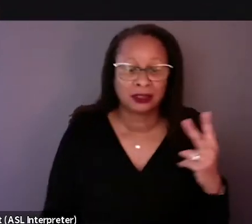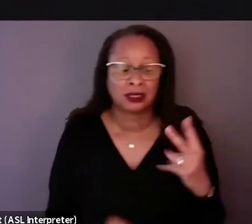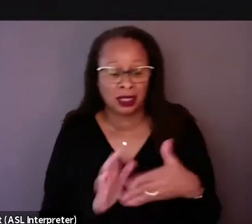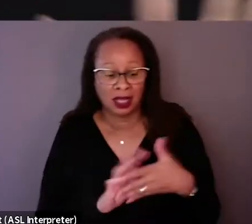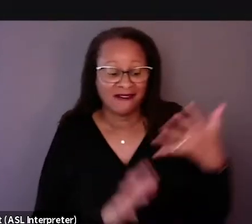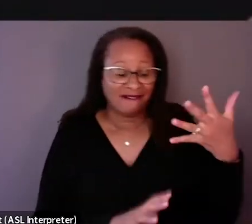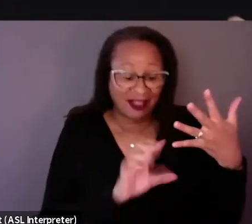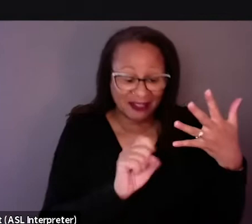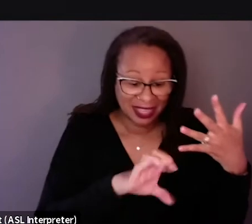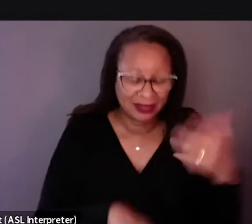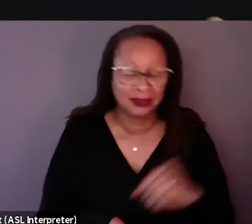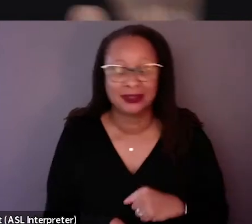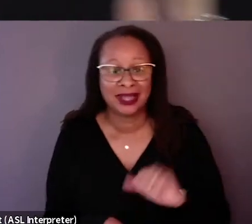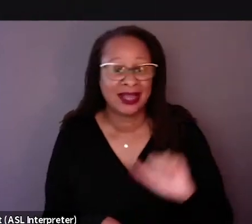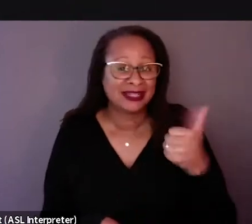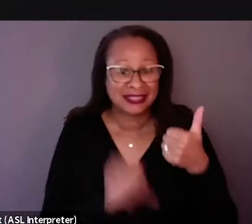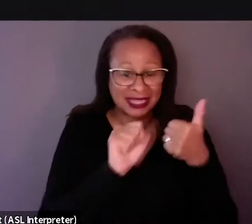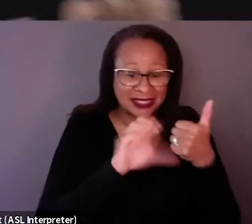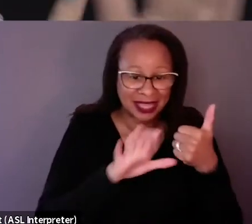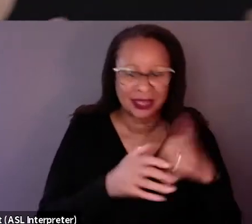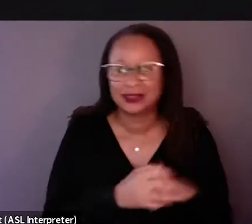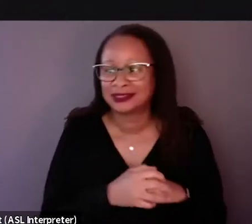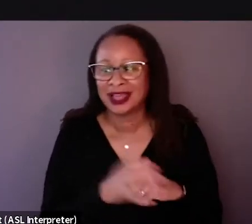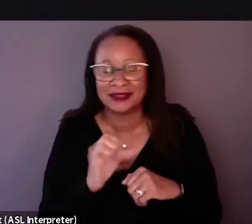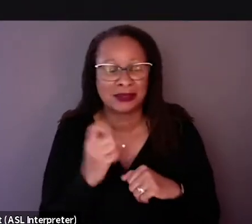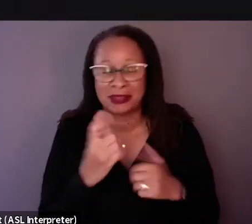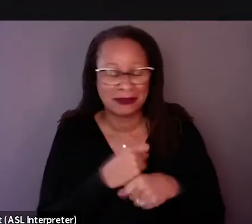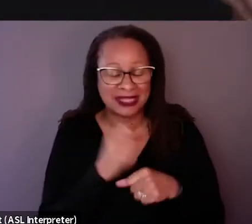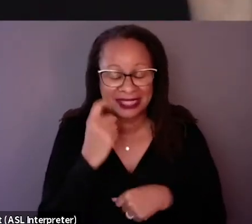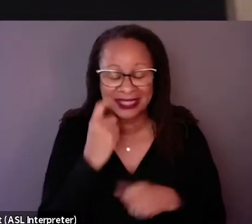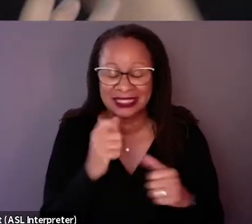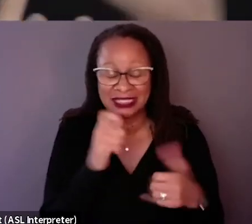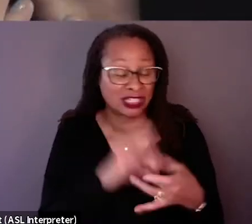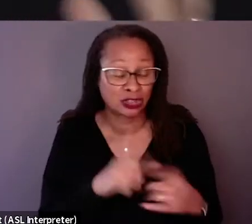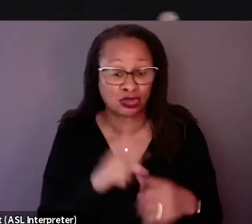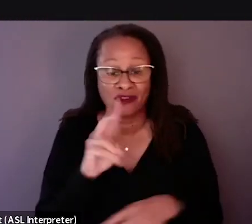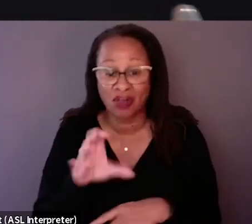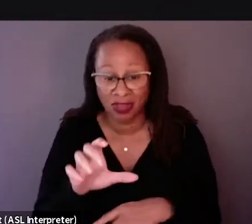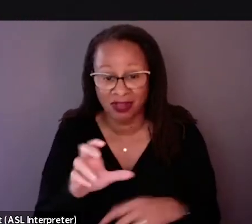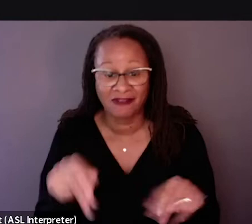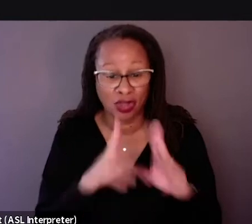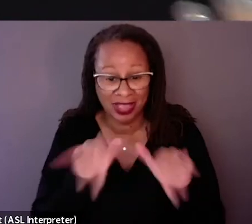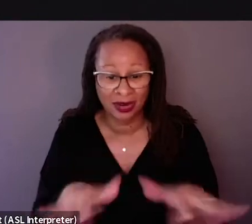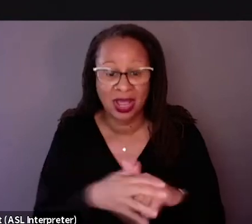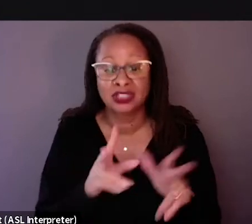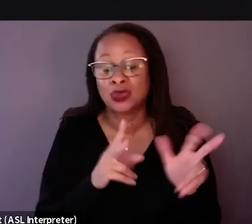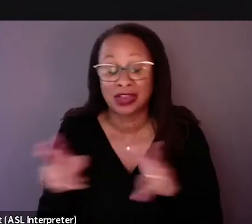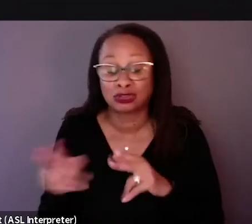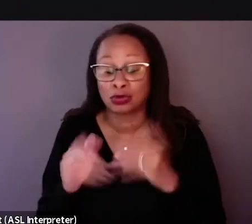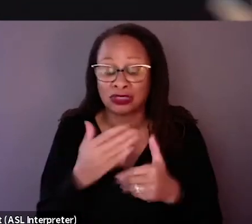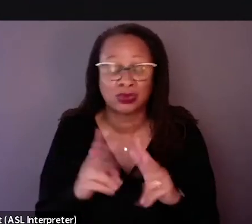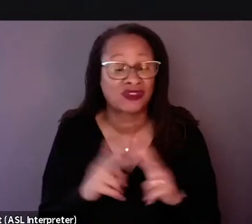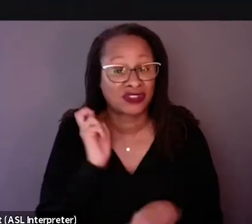another shot, 10 seconds of something that made absolutely no sense, that had nothing to do with volcanoes whatsoever. So the editorial process was quite